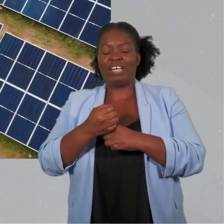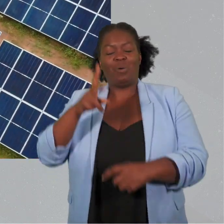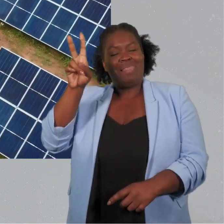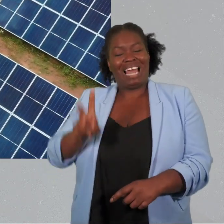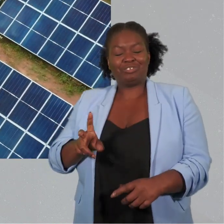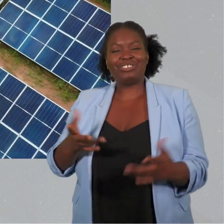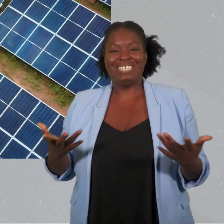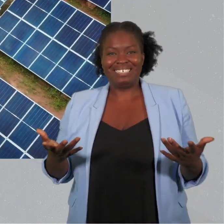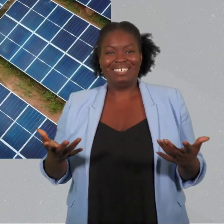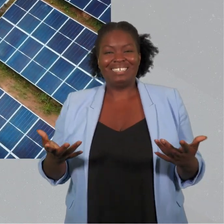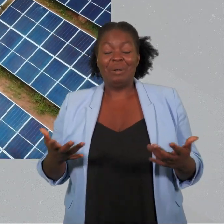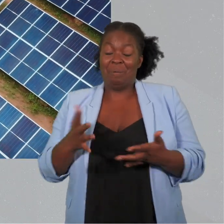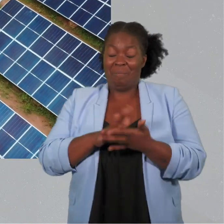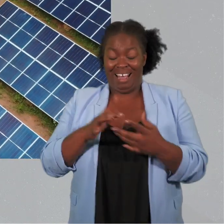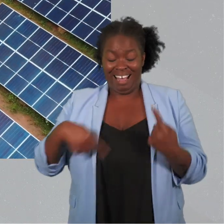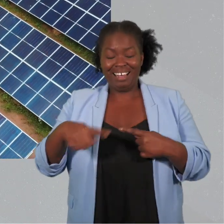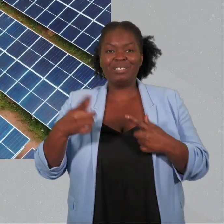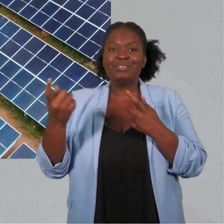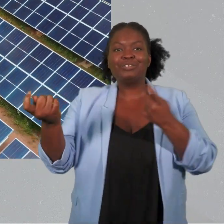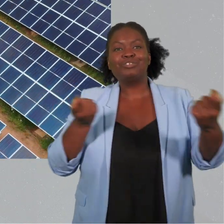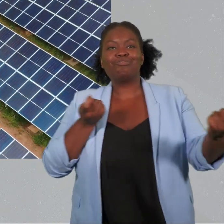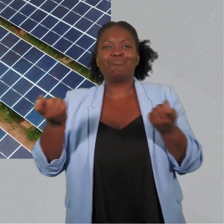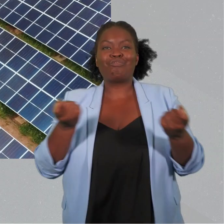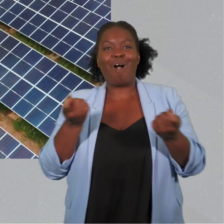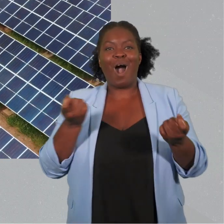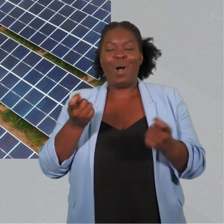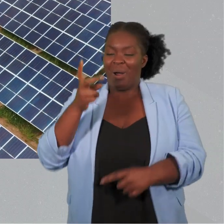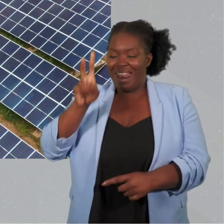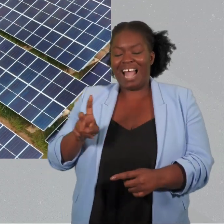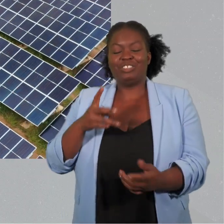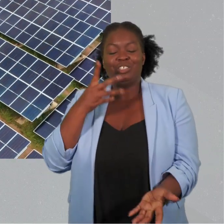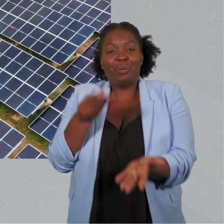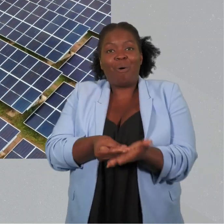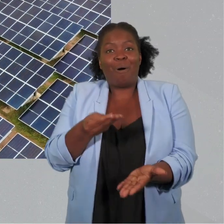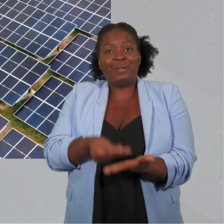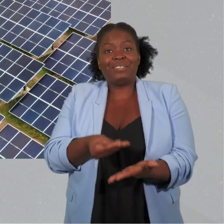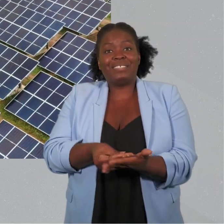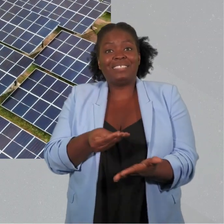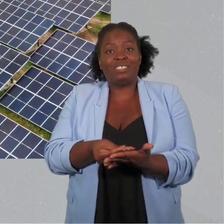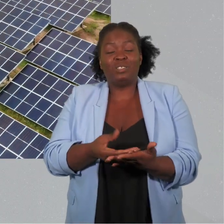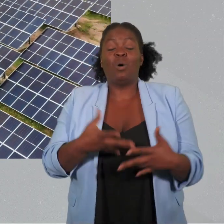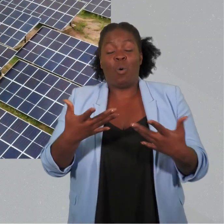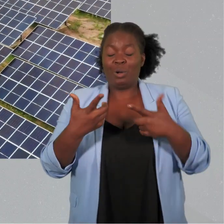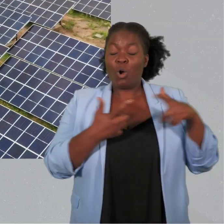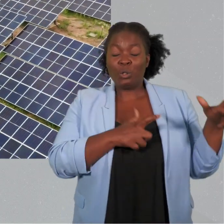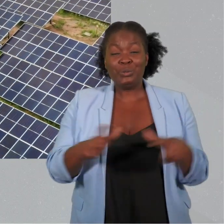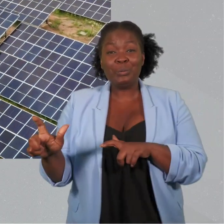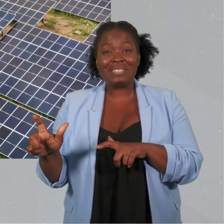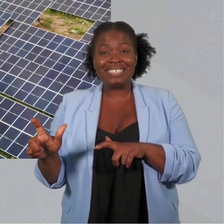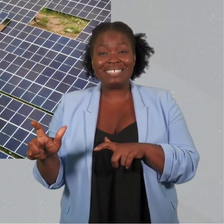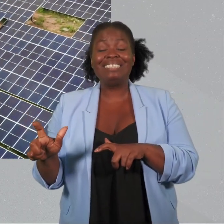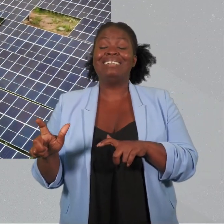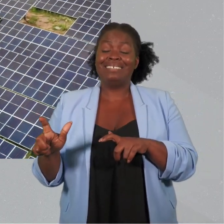us then to have a semblance of control in terms of our electricity costs, in terms of resiliency, and